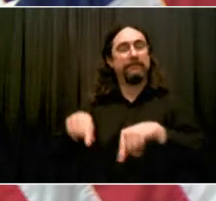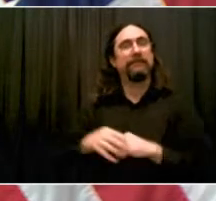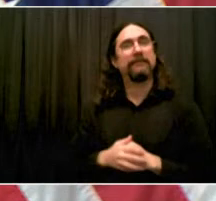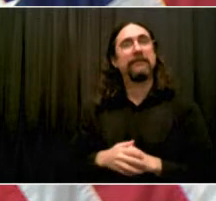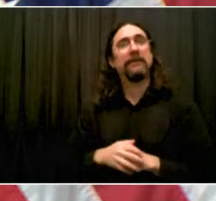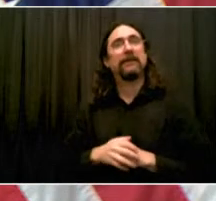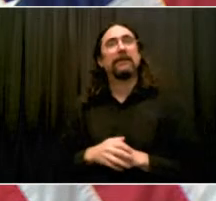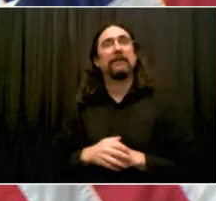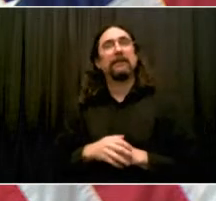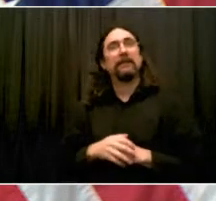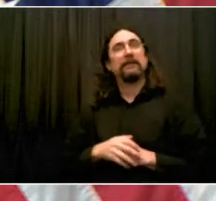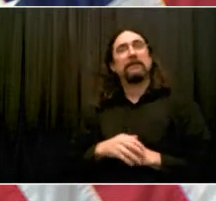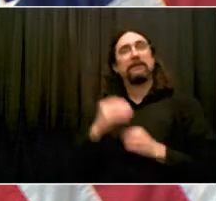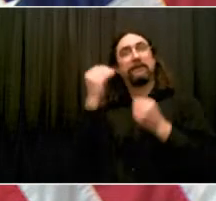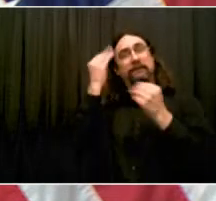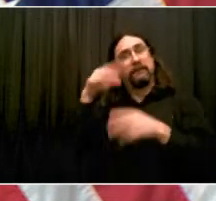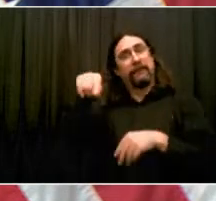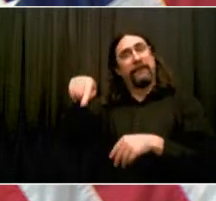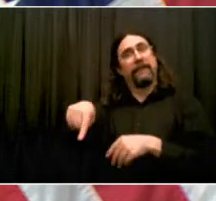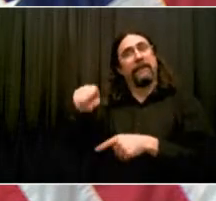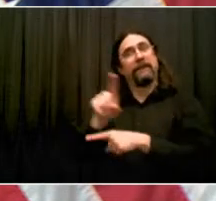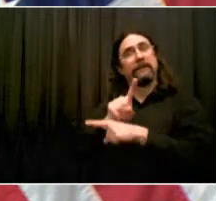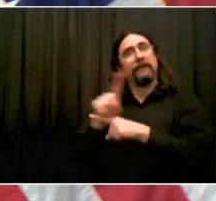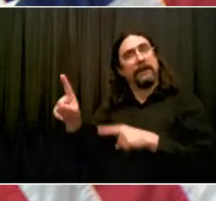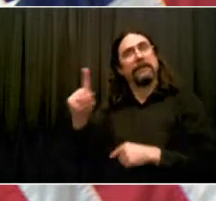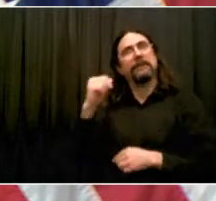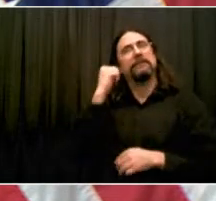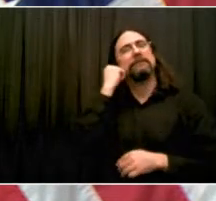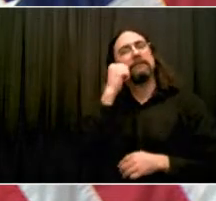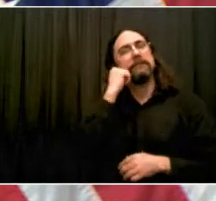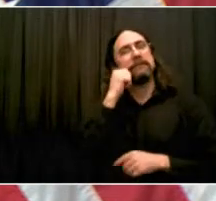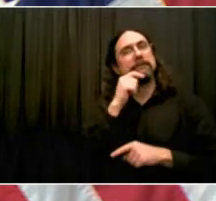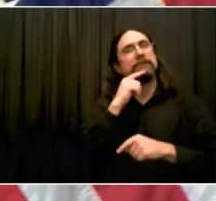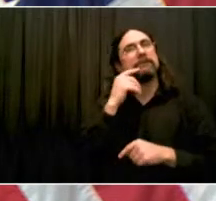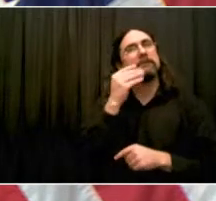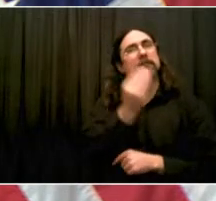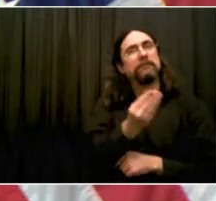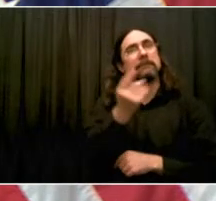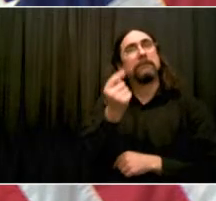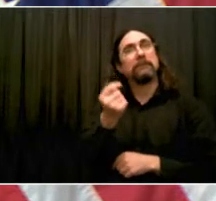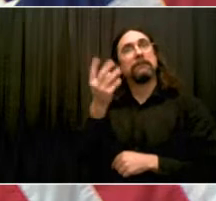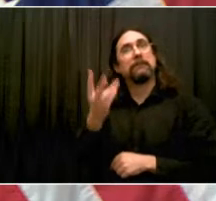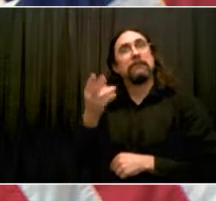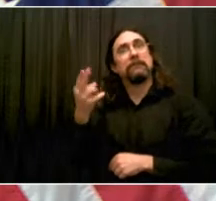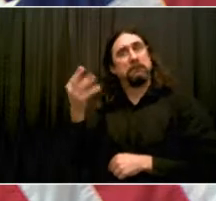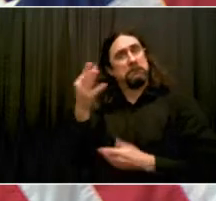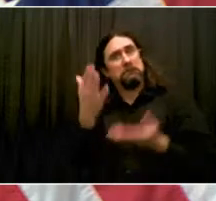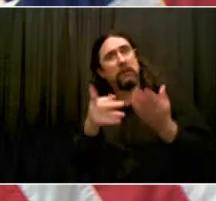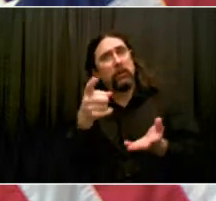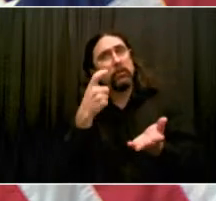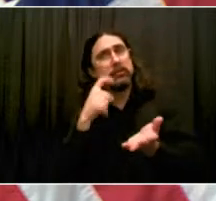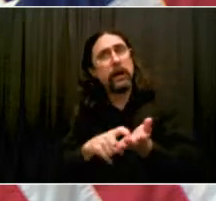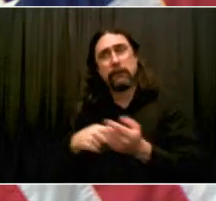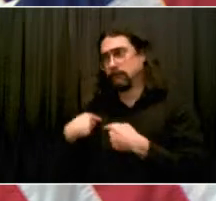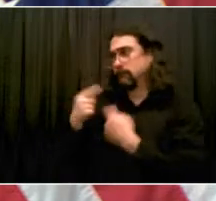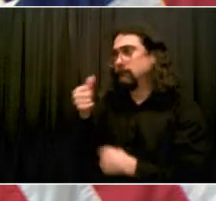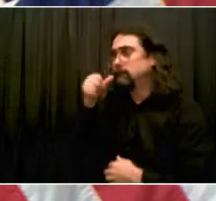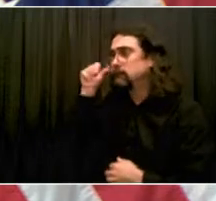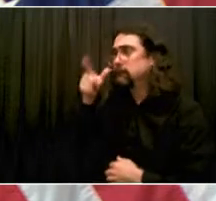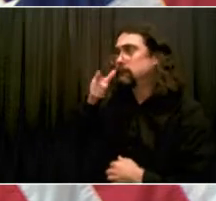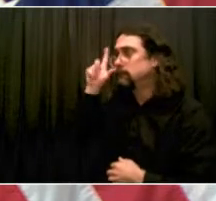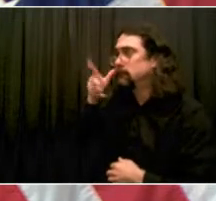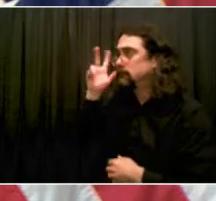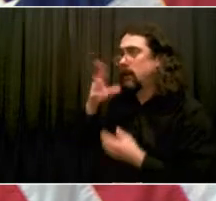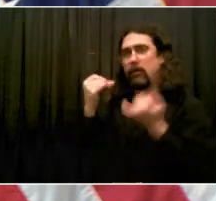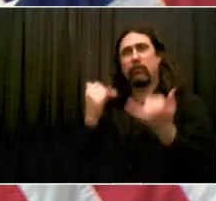live, by placing services in schools, at our vaccination sites, in communities of color, and more.